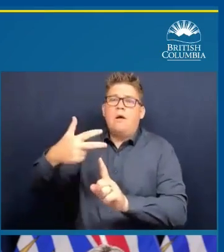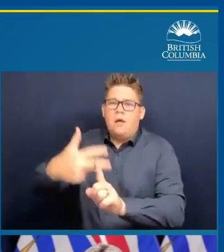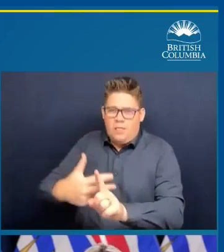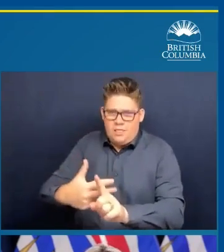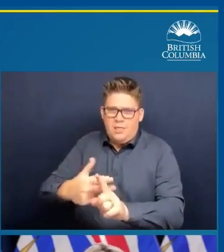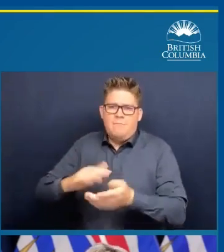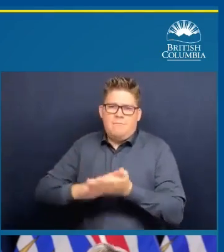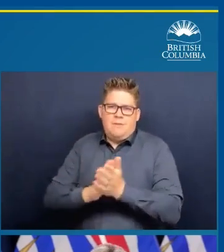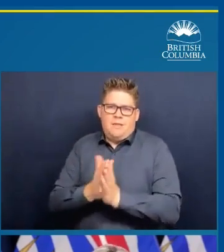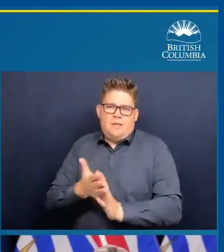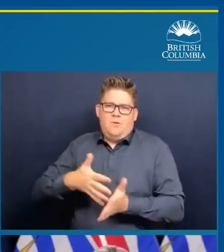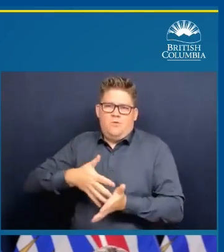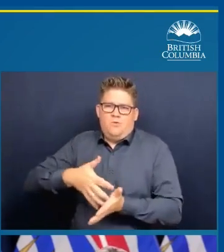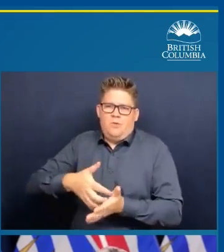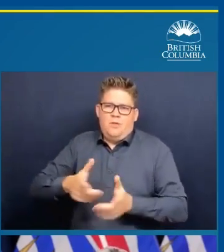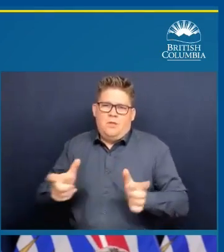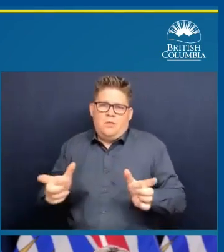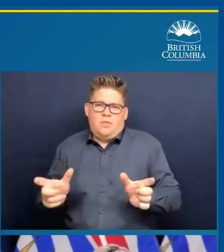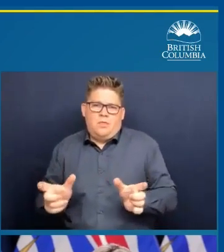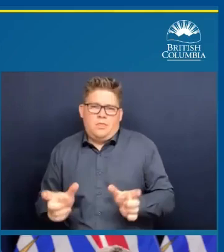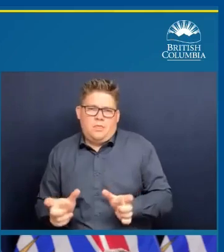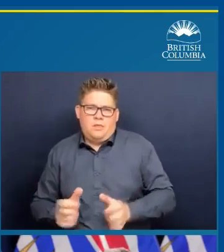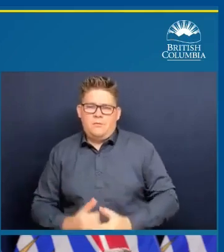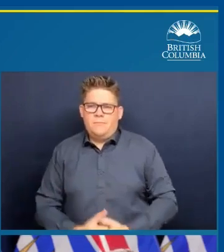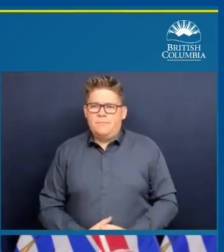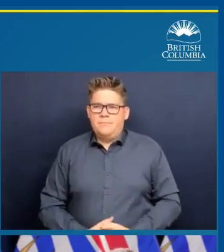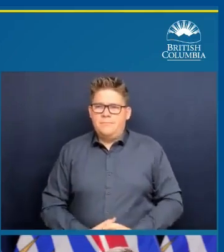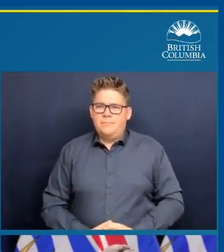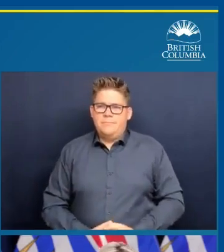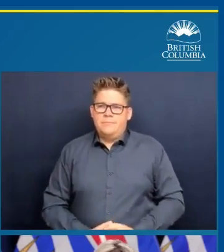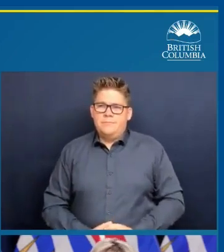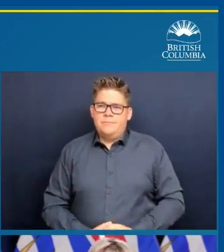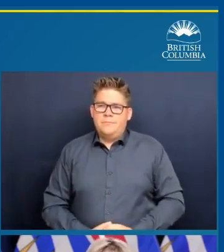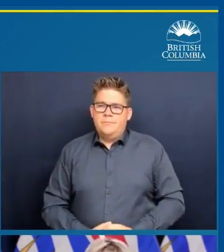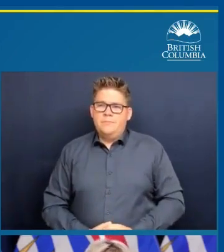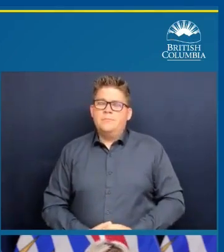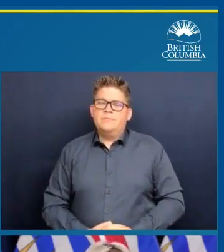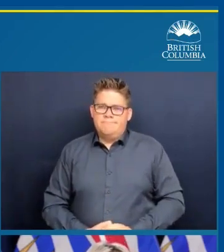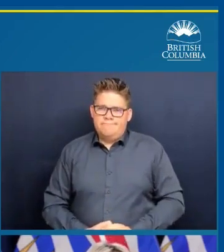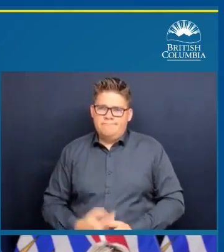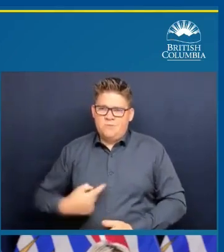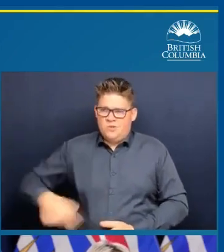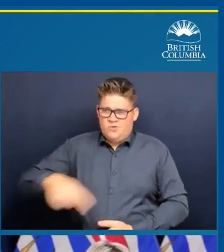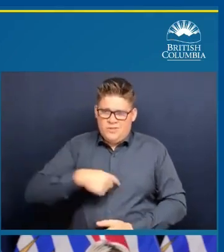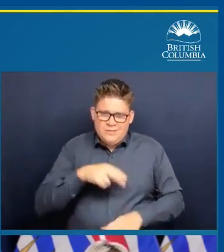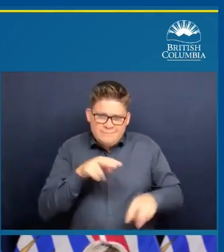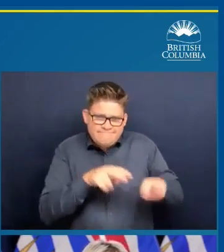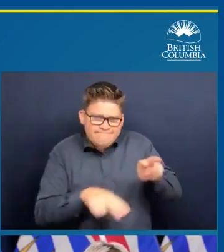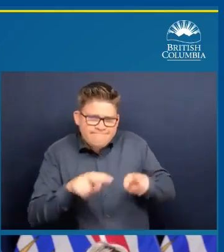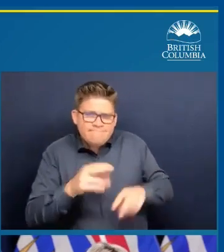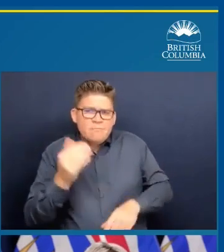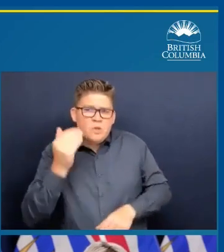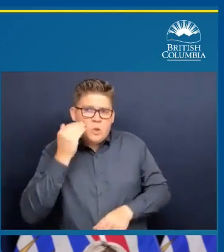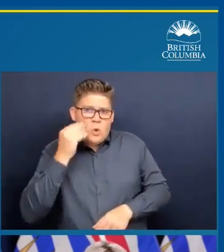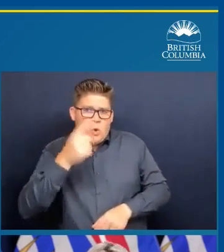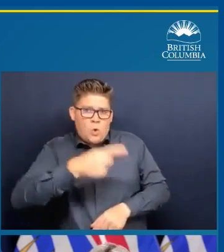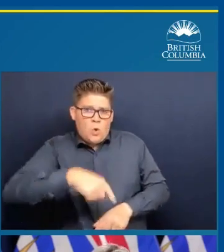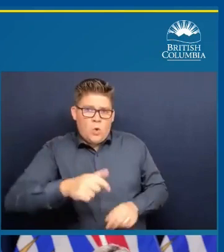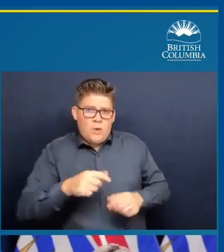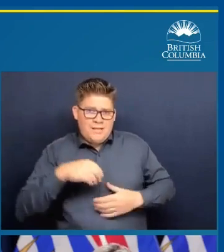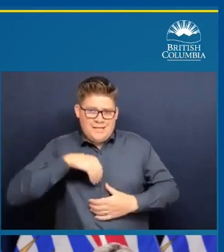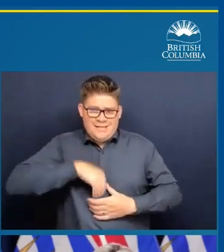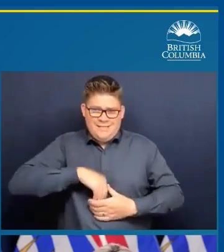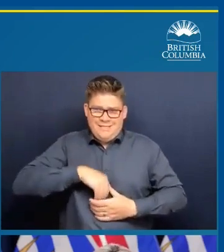infection. But as we've talked about many times, we know that that longer lasting second part of our immune system, the memory cells,